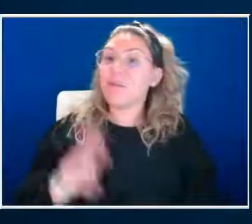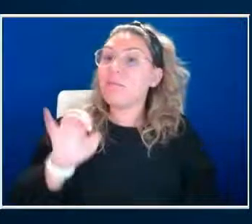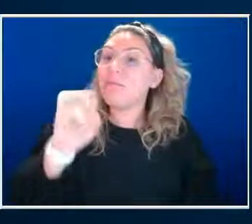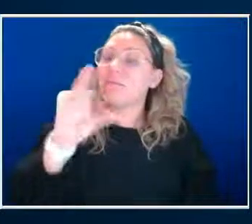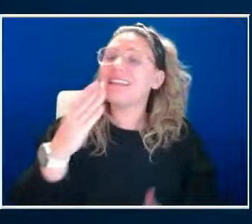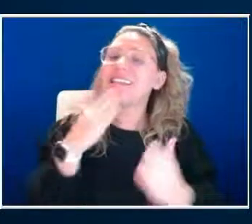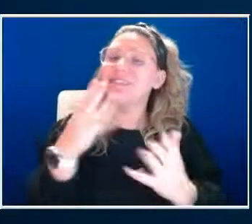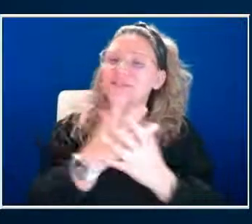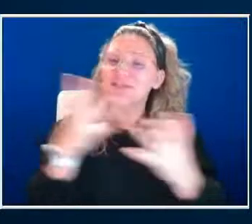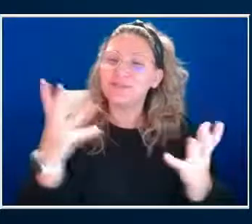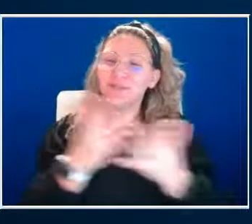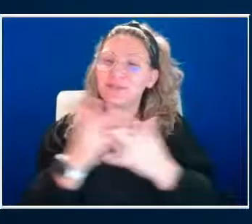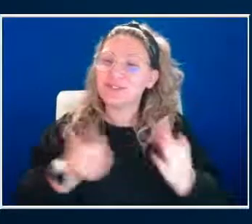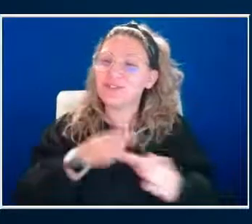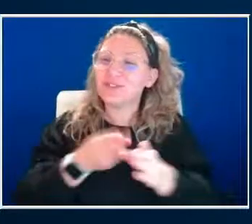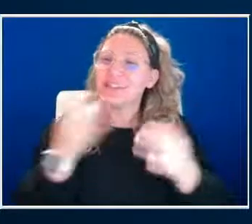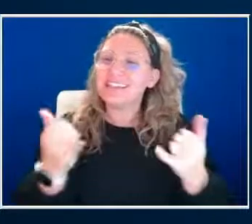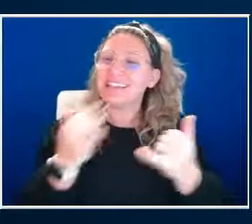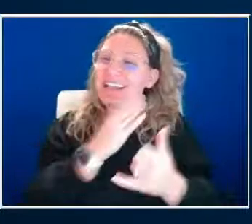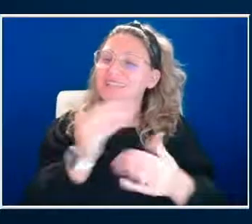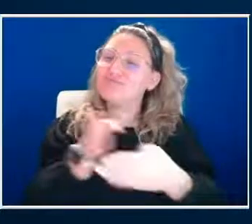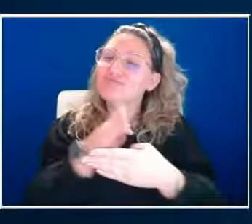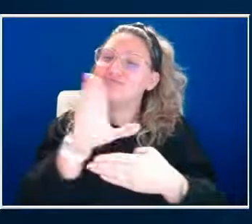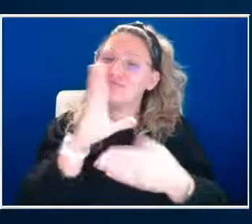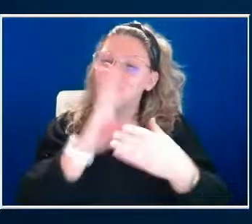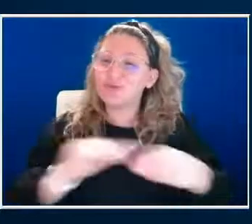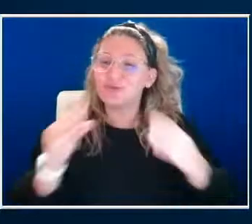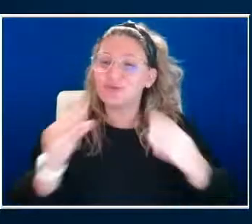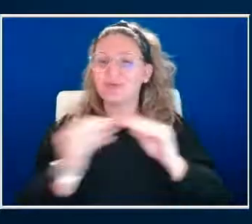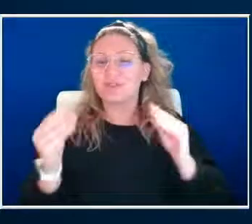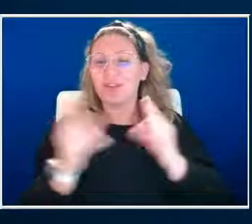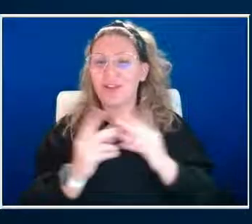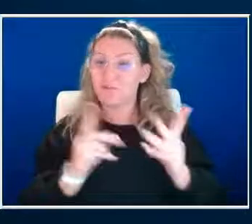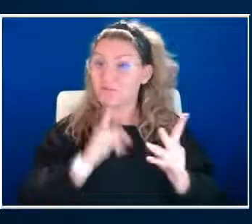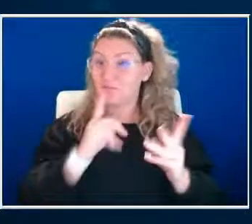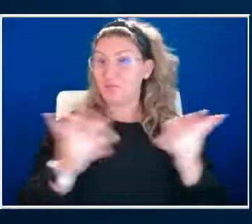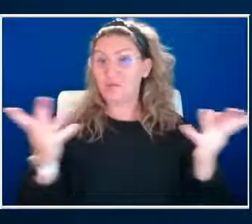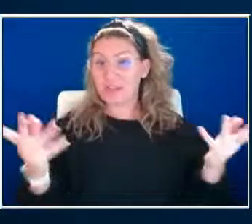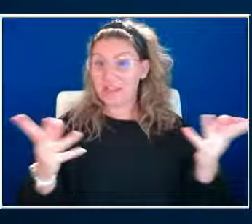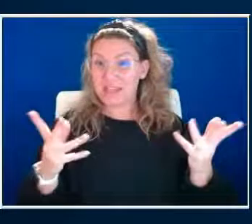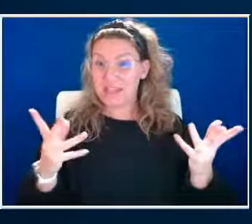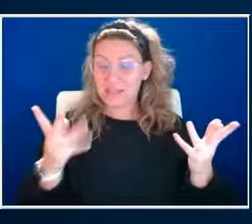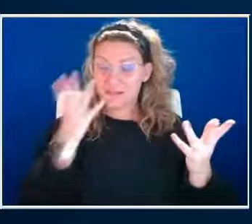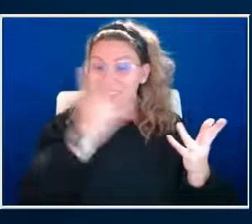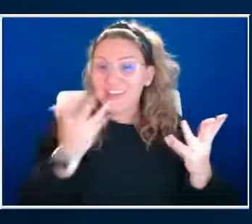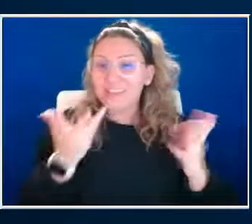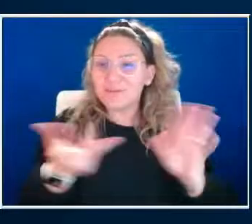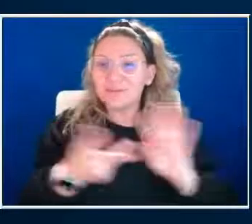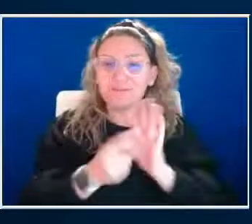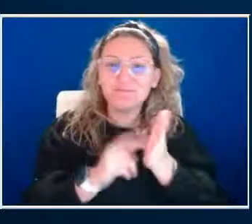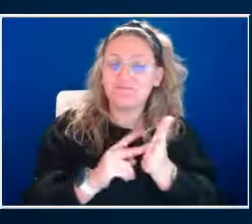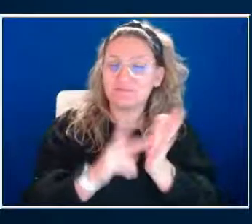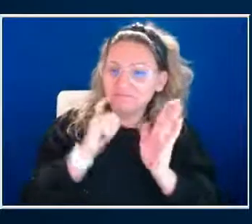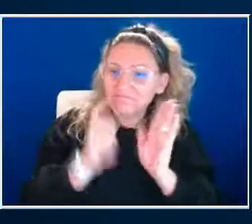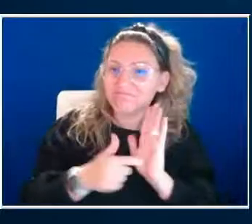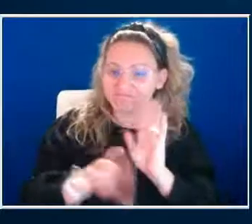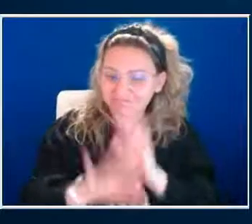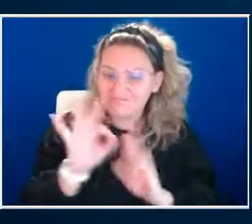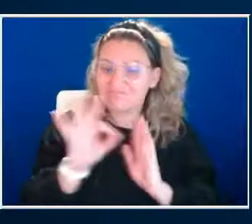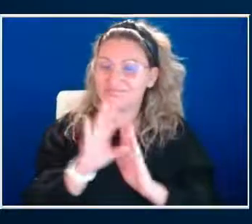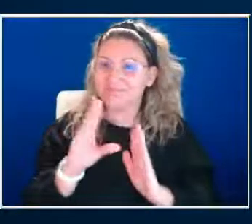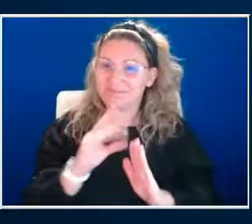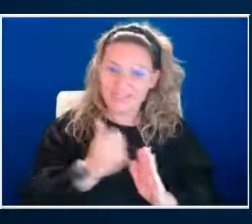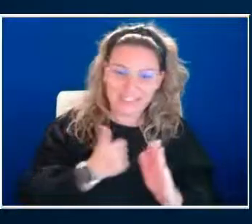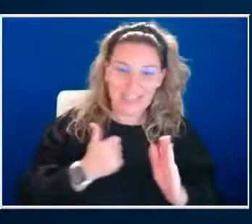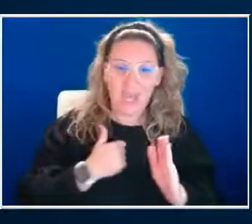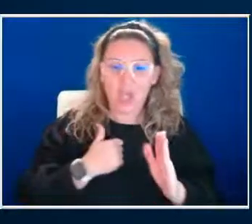with us today and sharing your story, and really just kind of being the face of what it means to detect and to do self-exams and to get